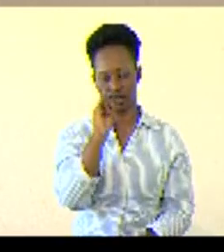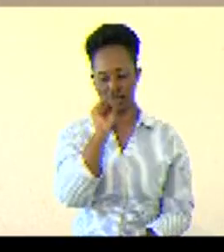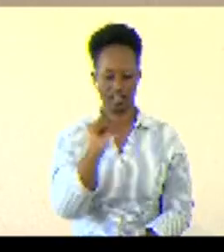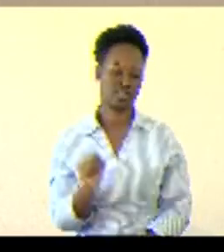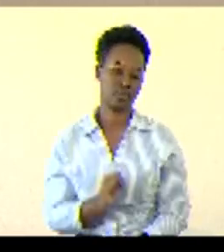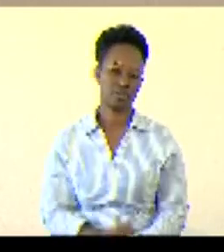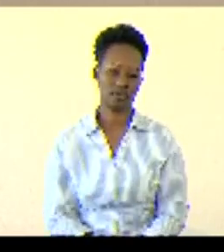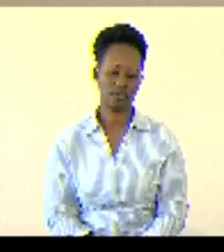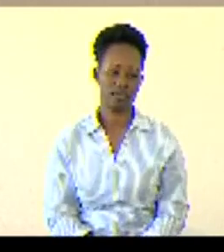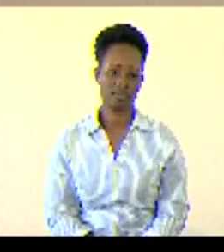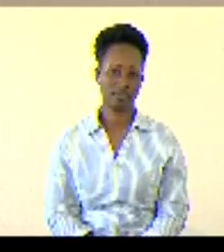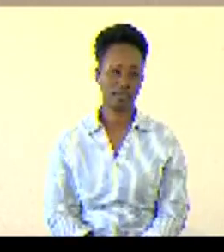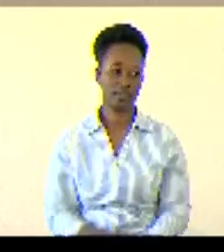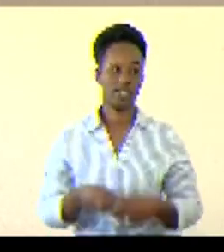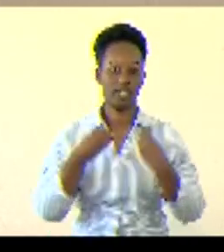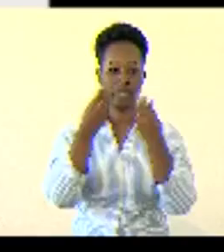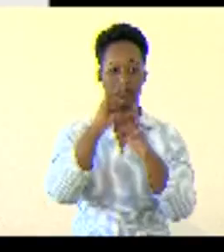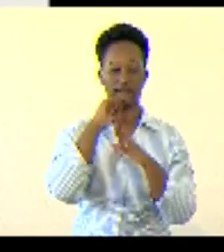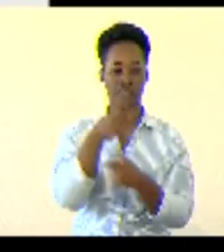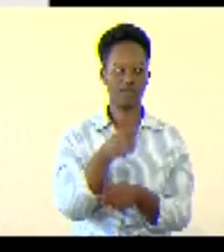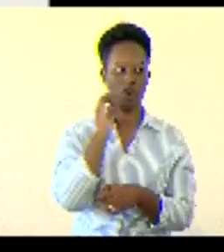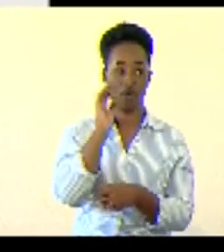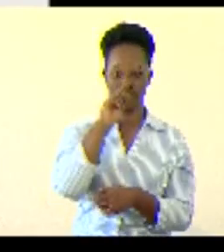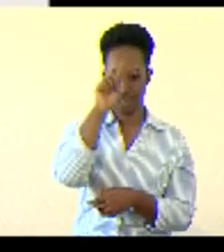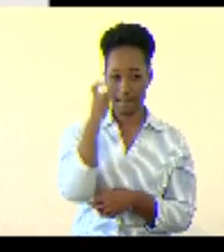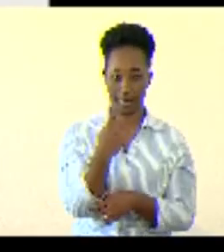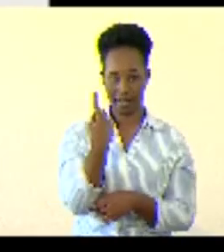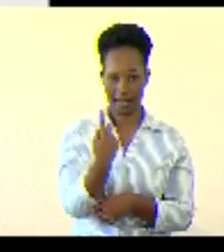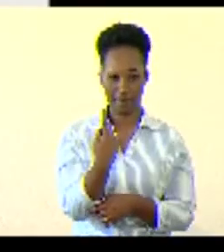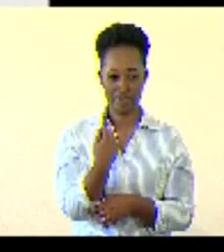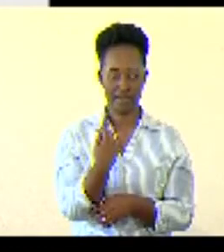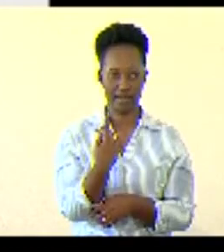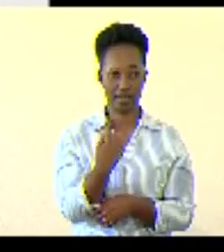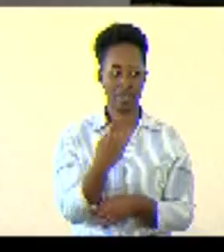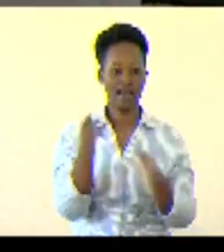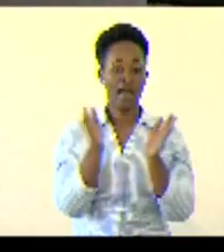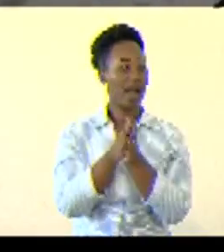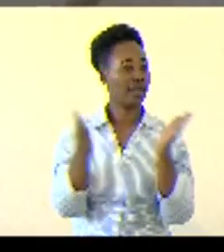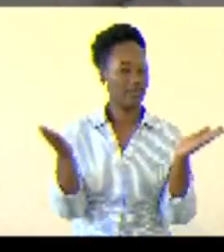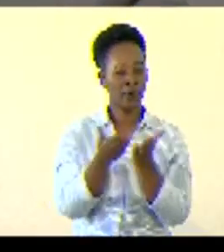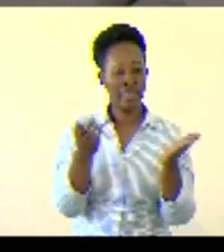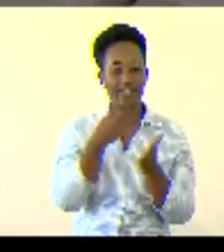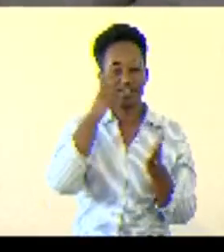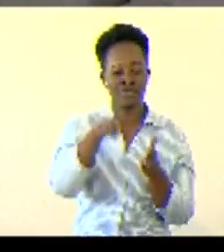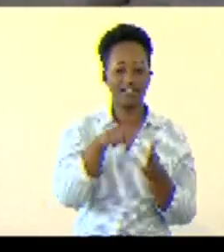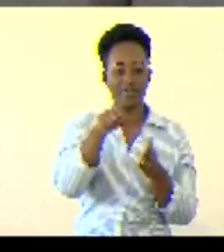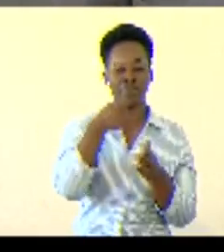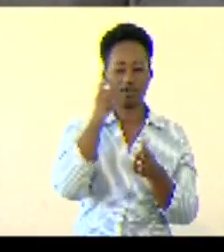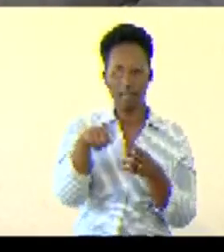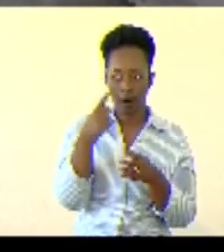phagocytosis. So I'm giving you the answer of this process, and where necessary, you have to draw the